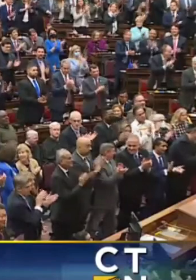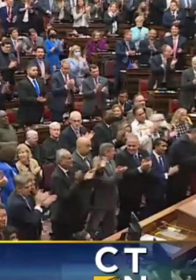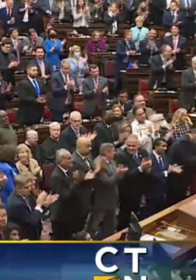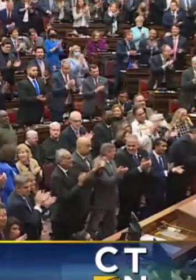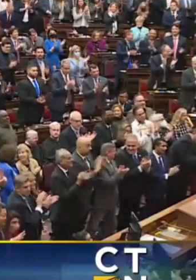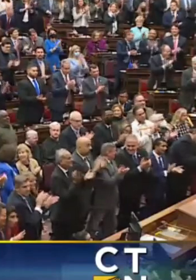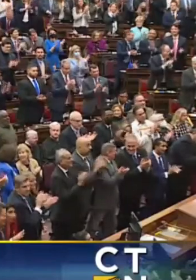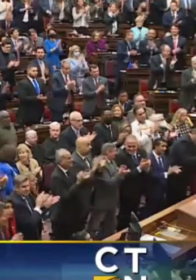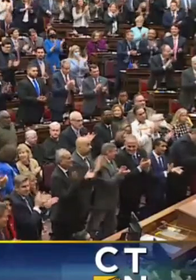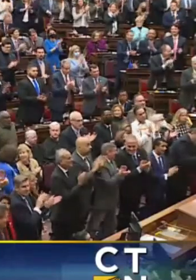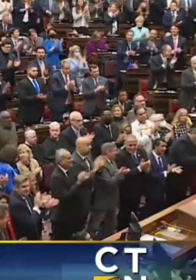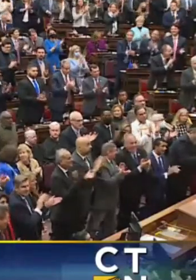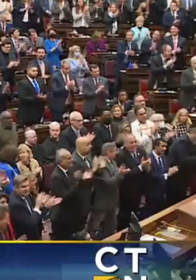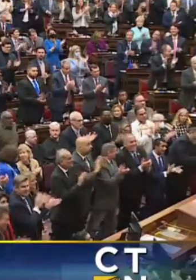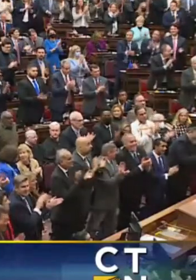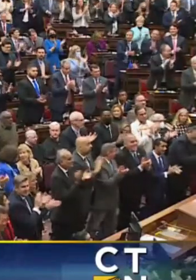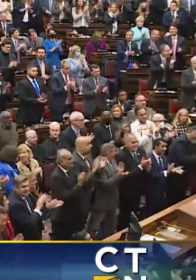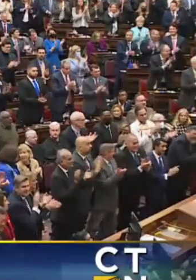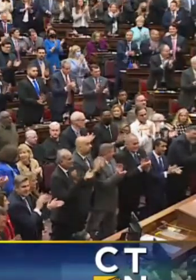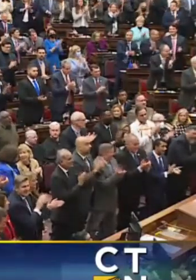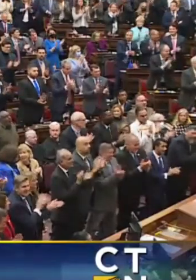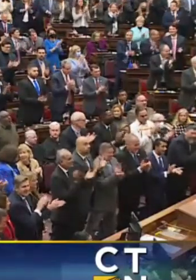It's over.